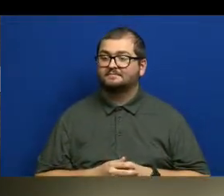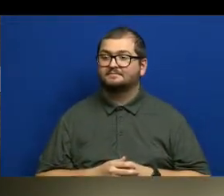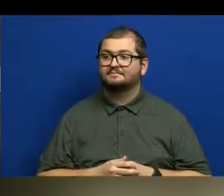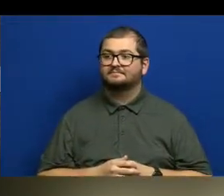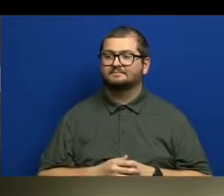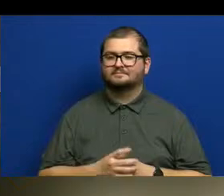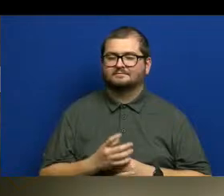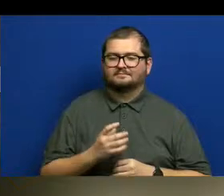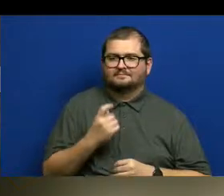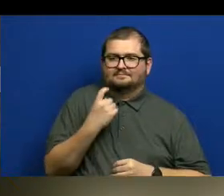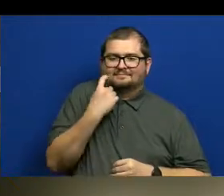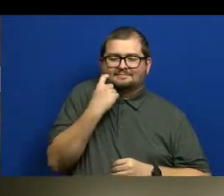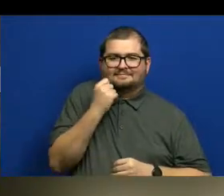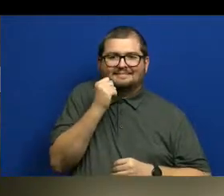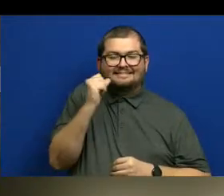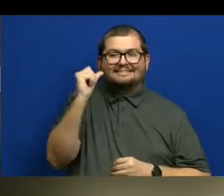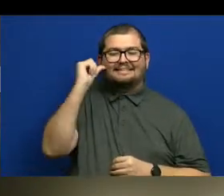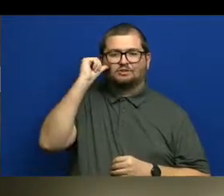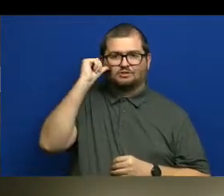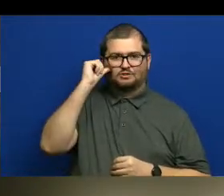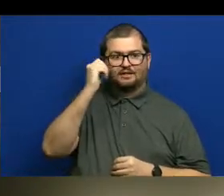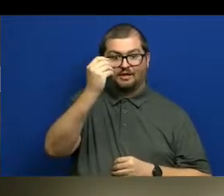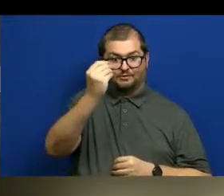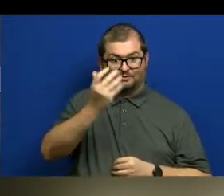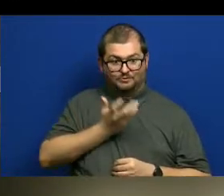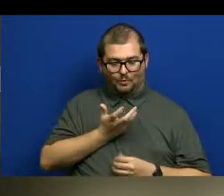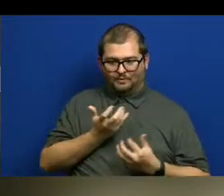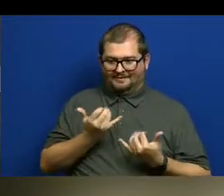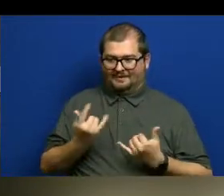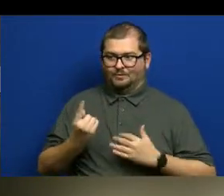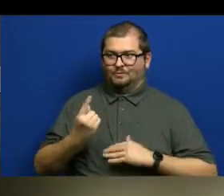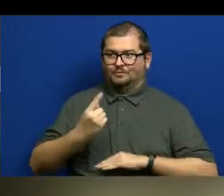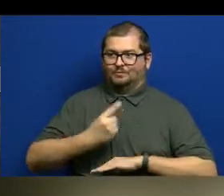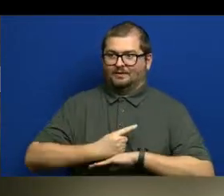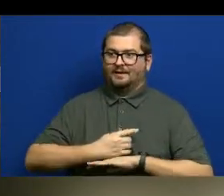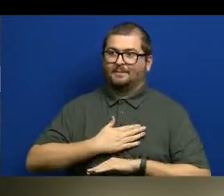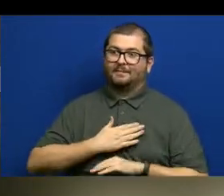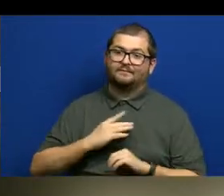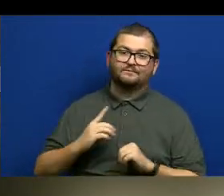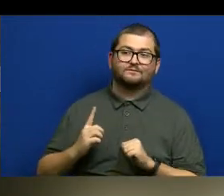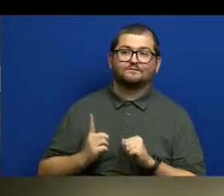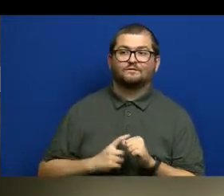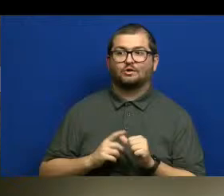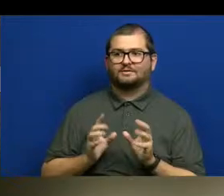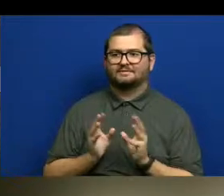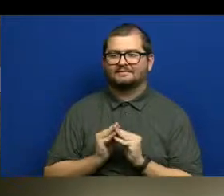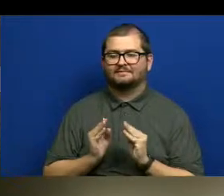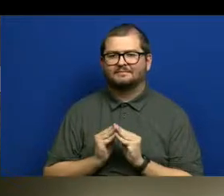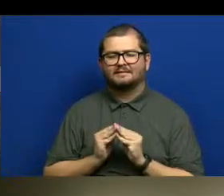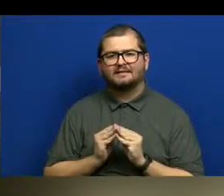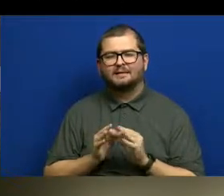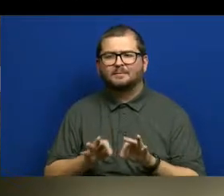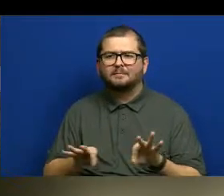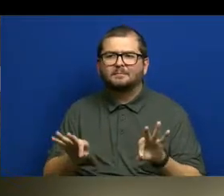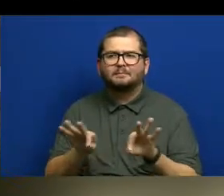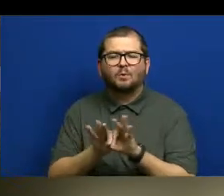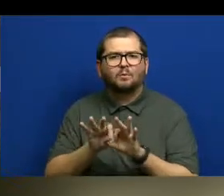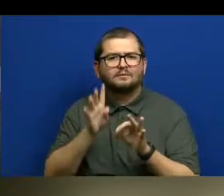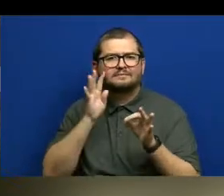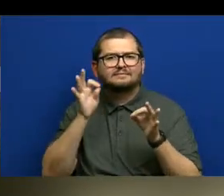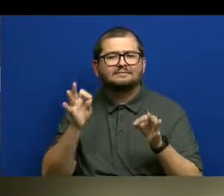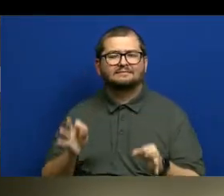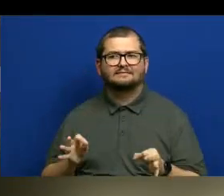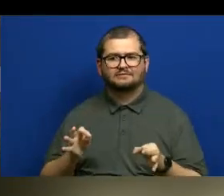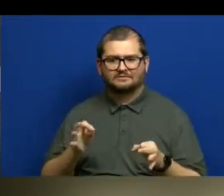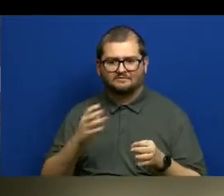It was just yesterday that I got word, and here I am today at my first meeting where I have an important decision to make on